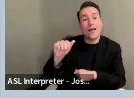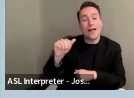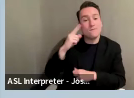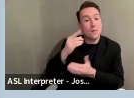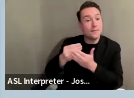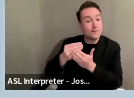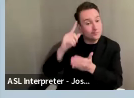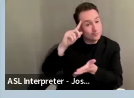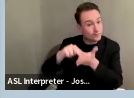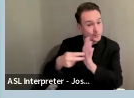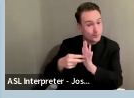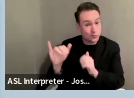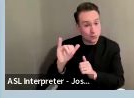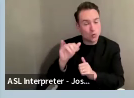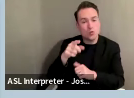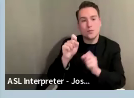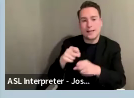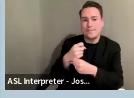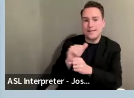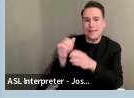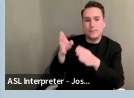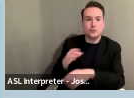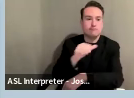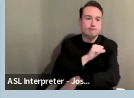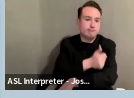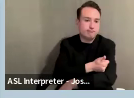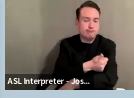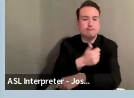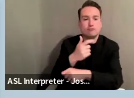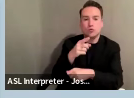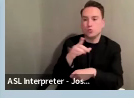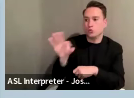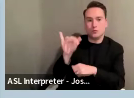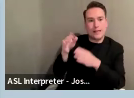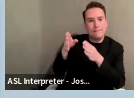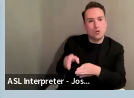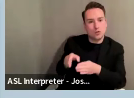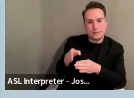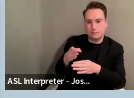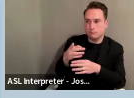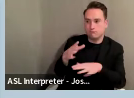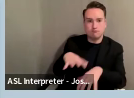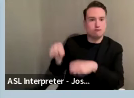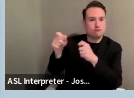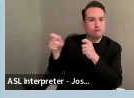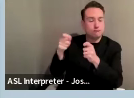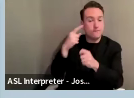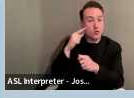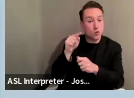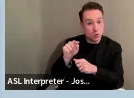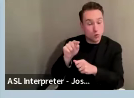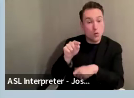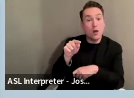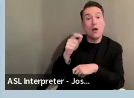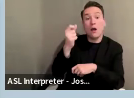You can make the authority of your fiduciary, of your chosen person to act on your behalf one day quite limited